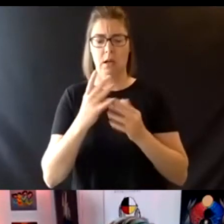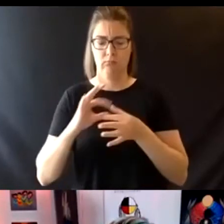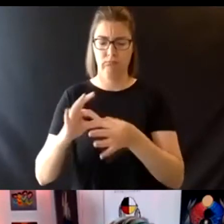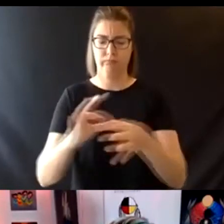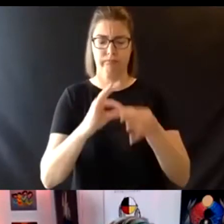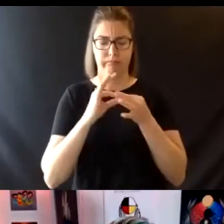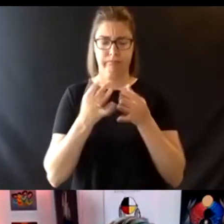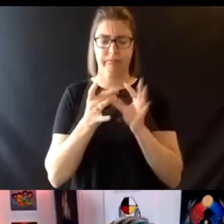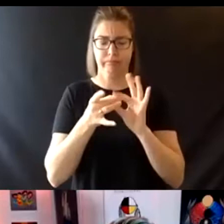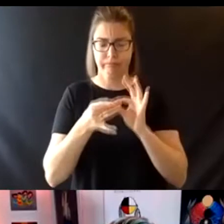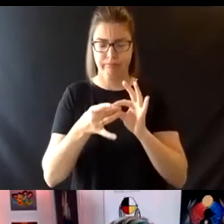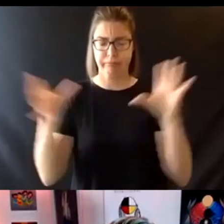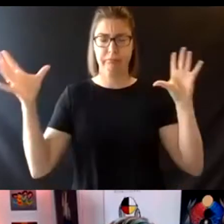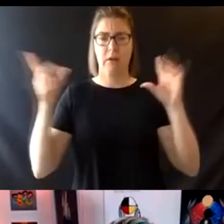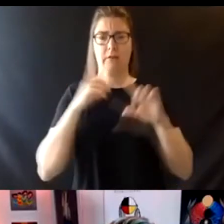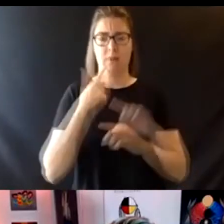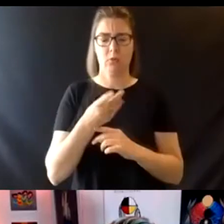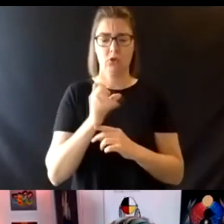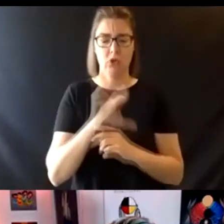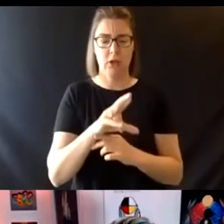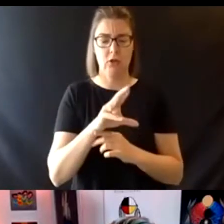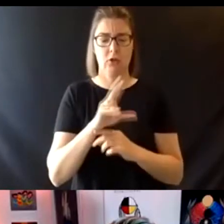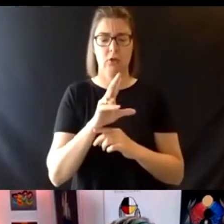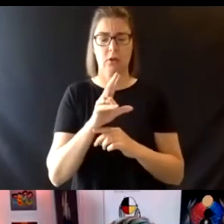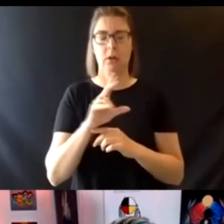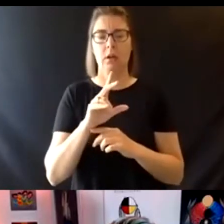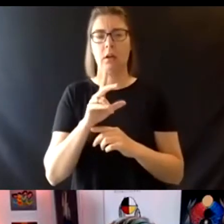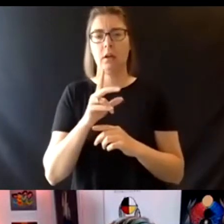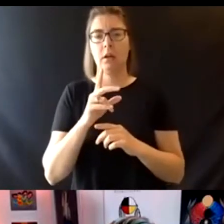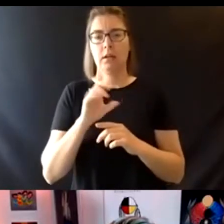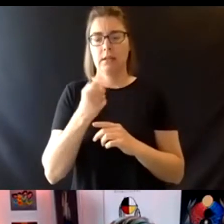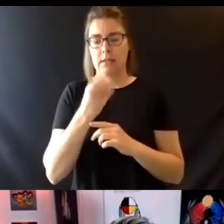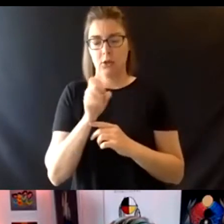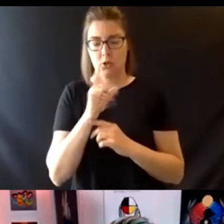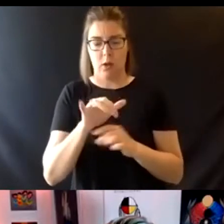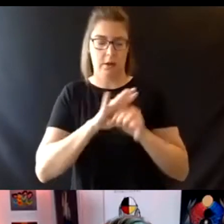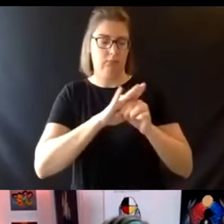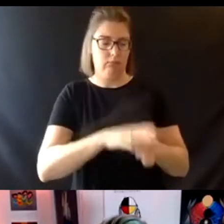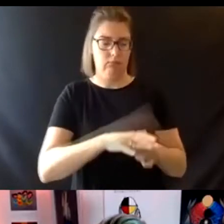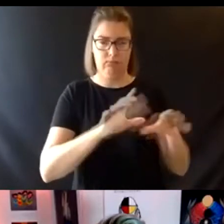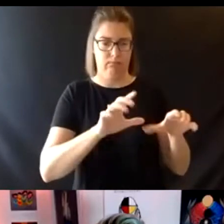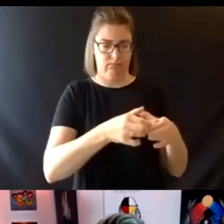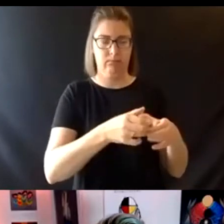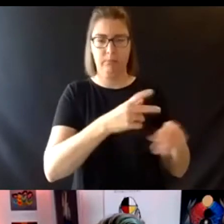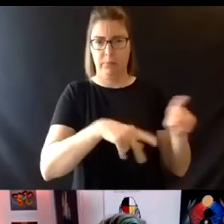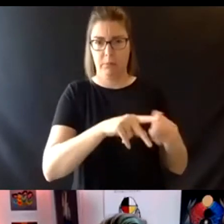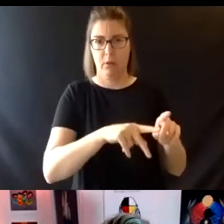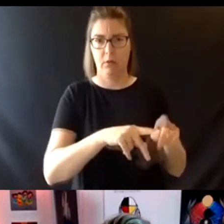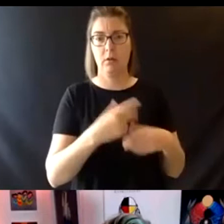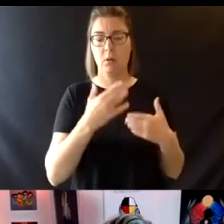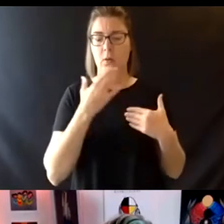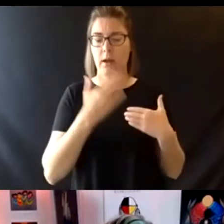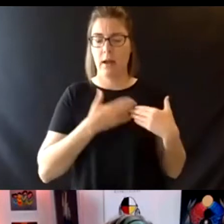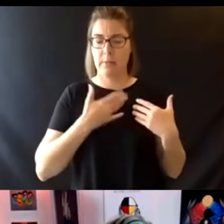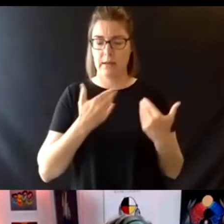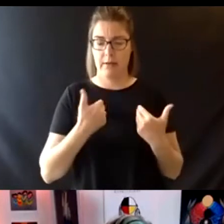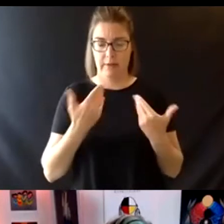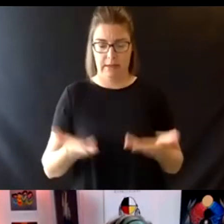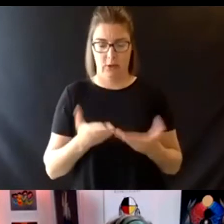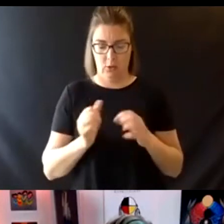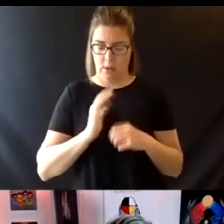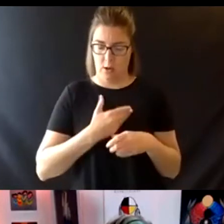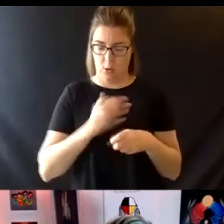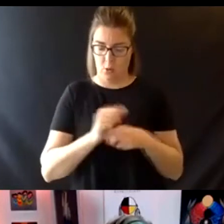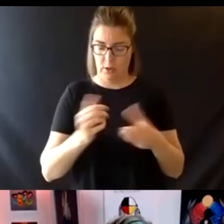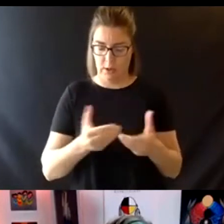minority people. We are grateful to carry these with us here and in our work beyond. The violence of